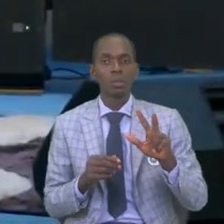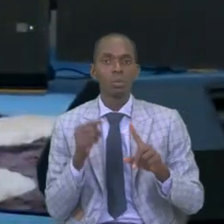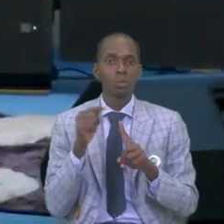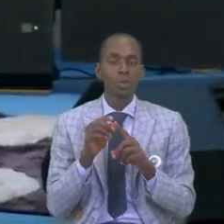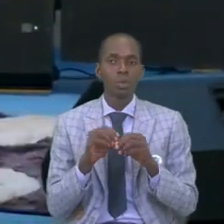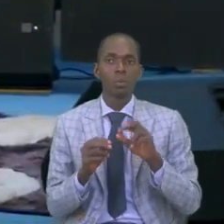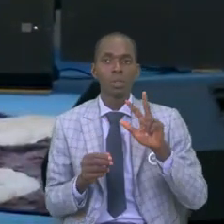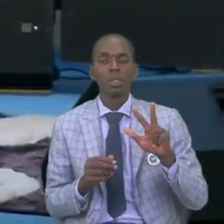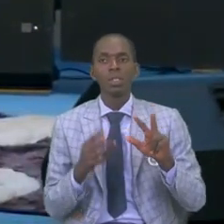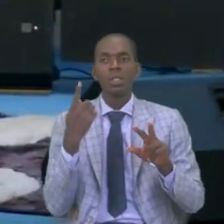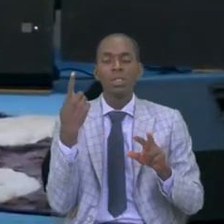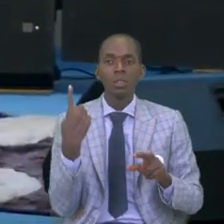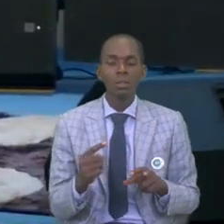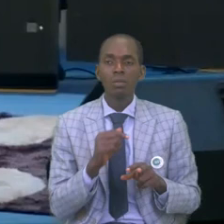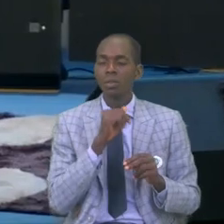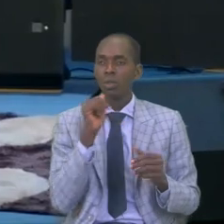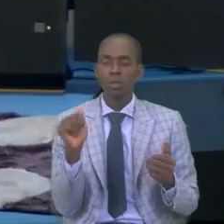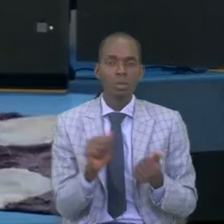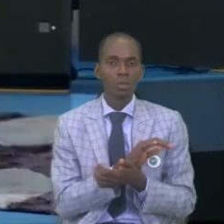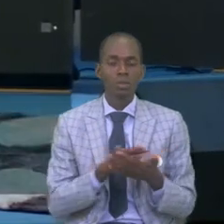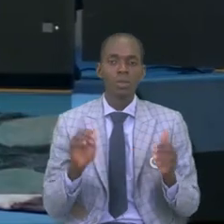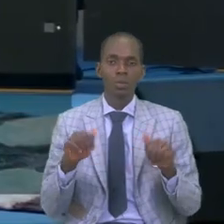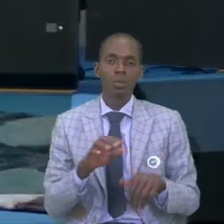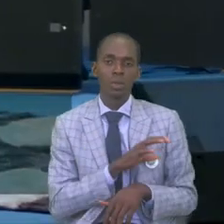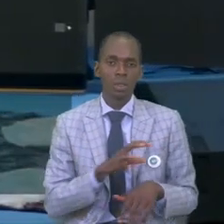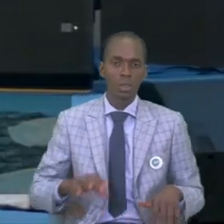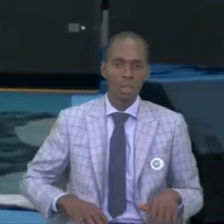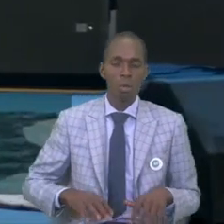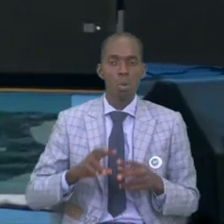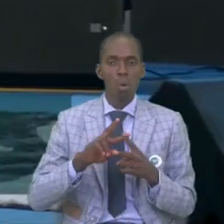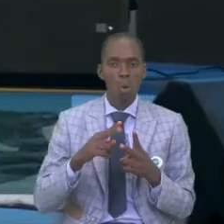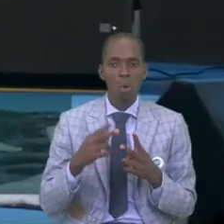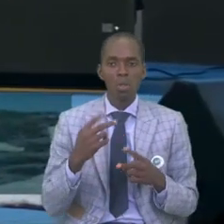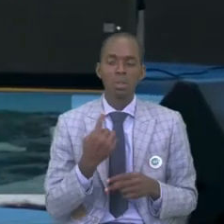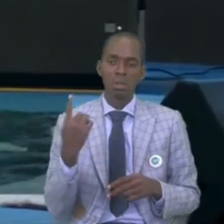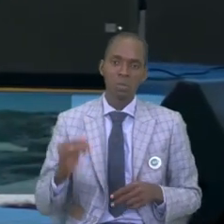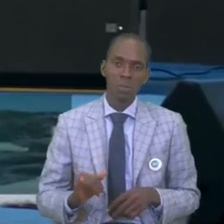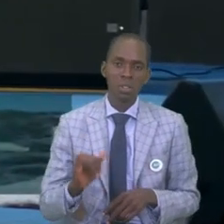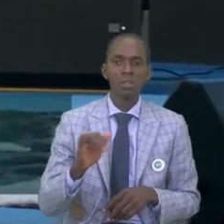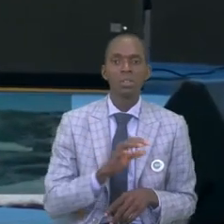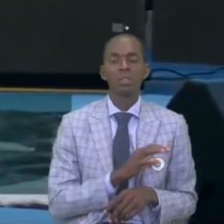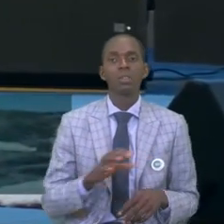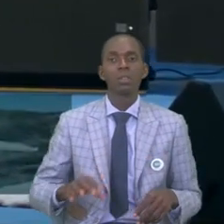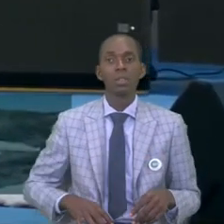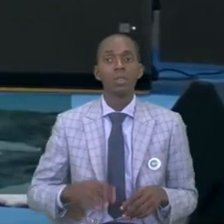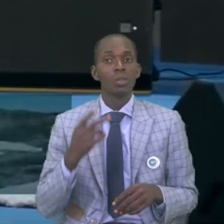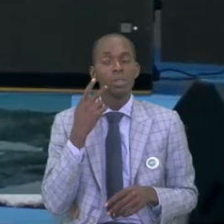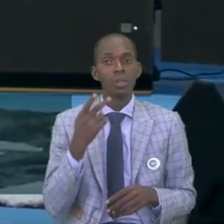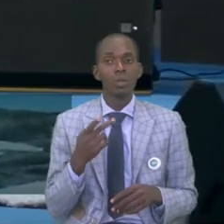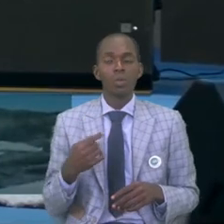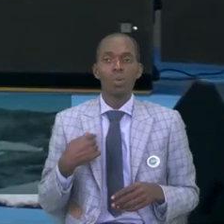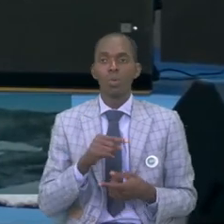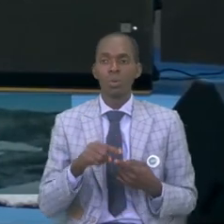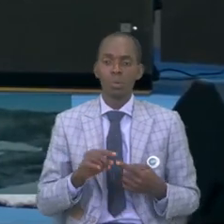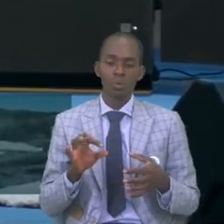the indestructible Christ. And when we belong to his body, the church of God